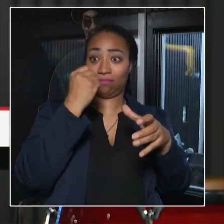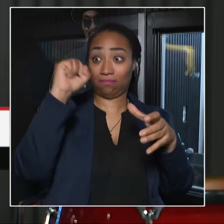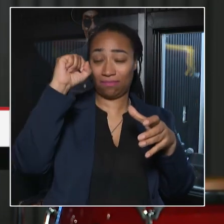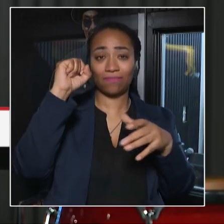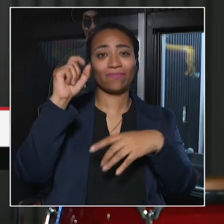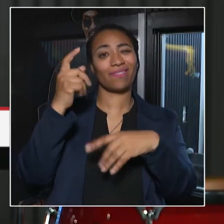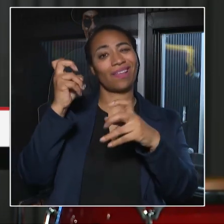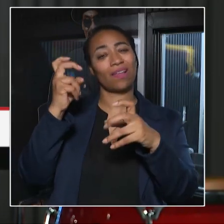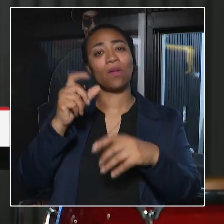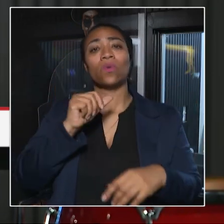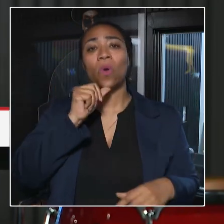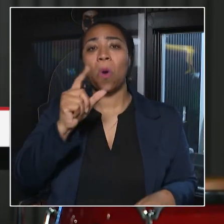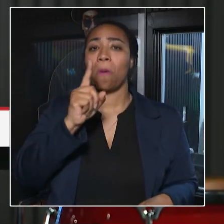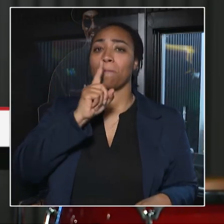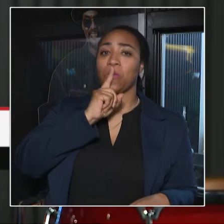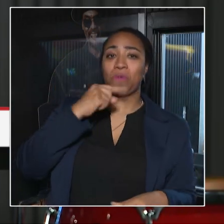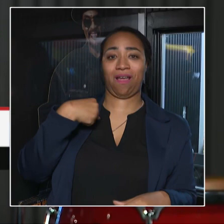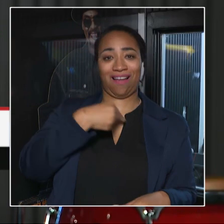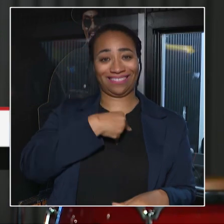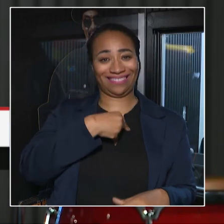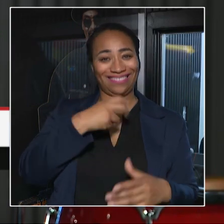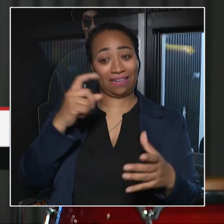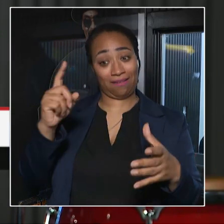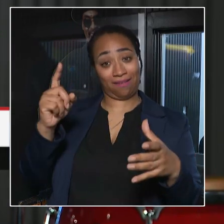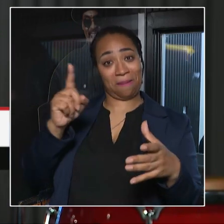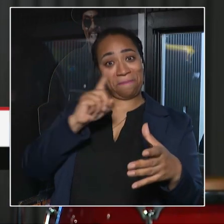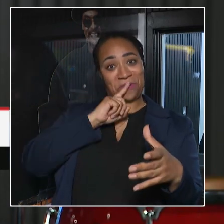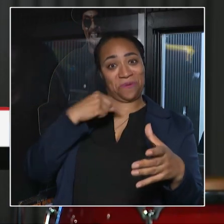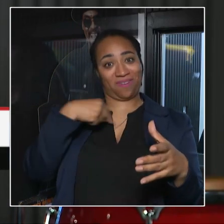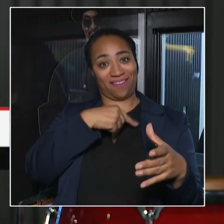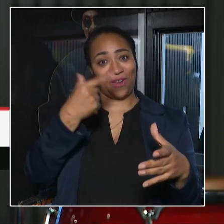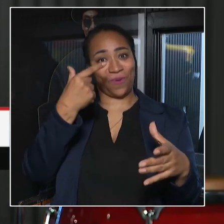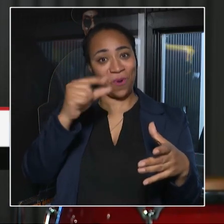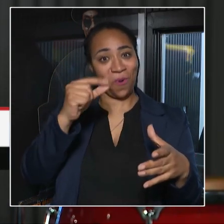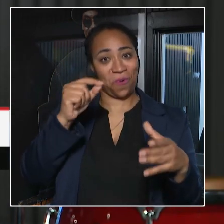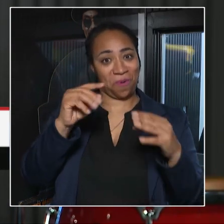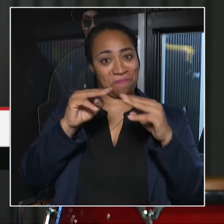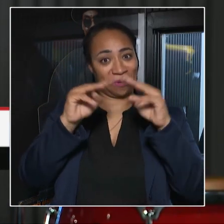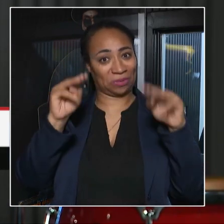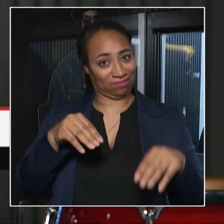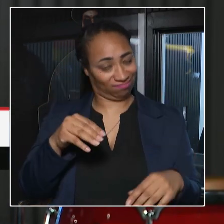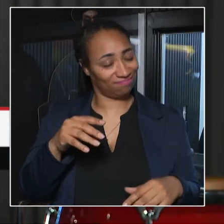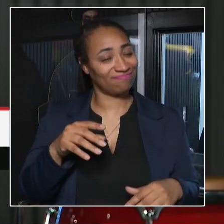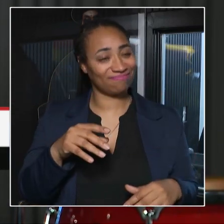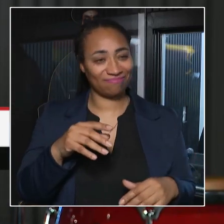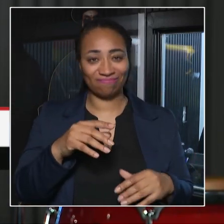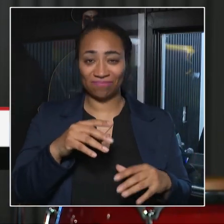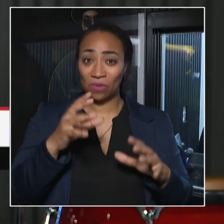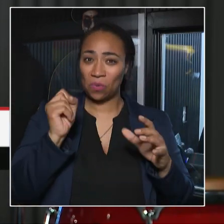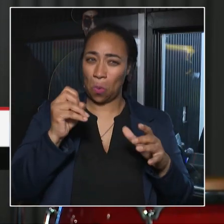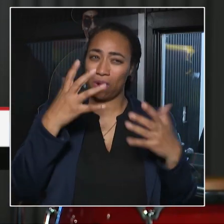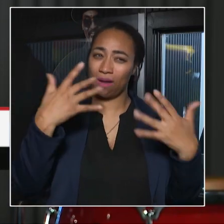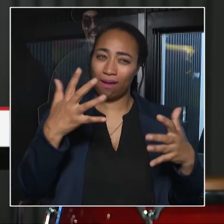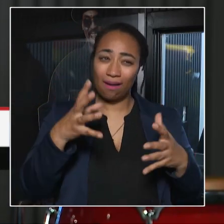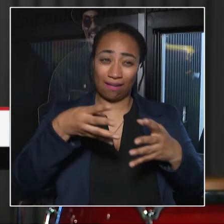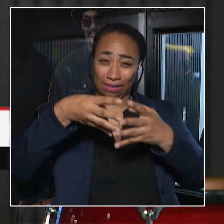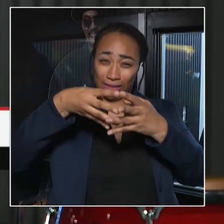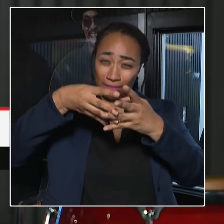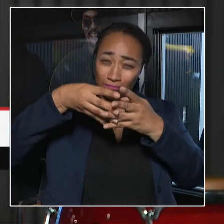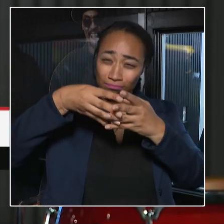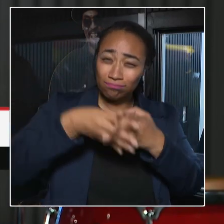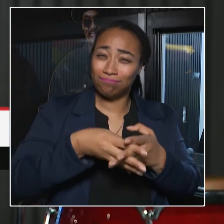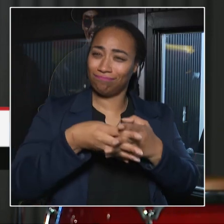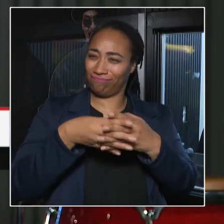music that is so embedded in our culture, from Chuck Brown to the next generation